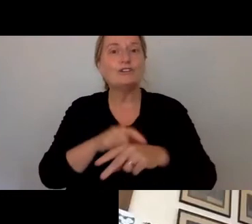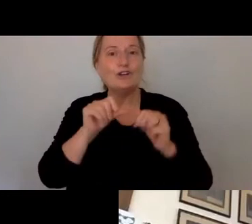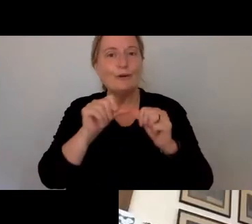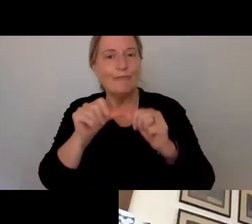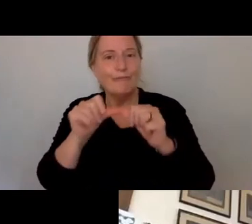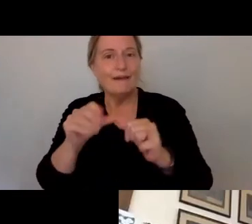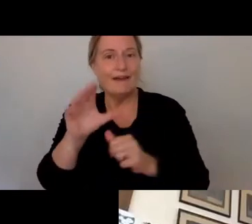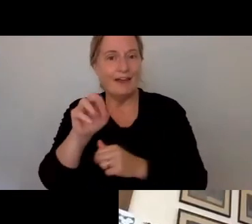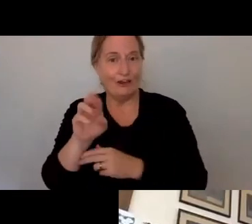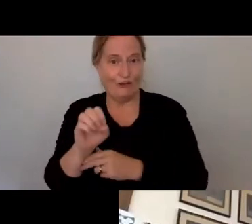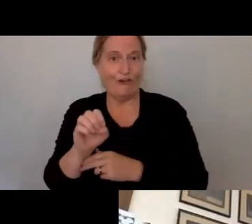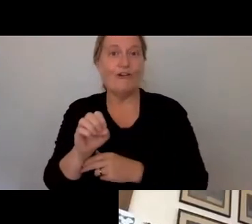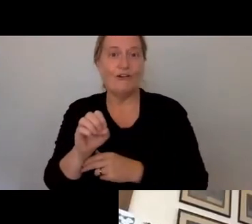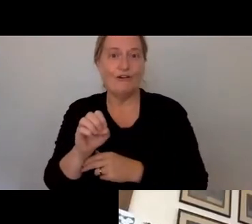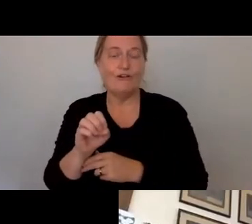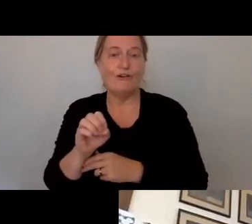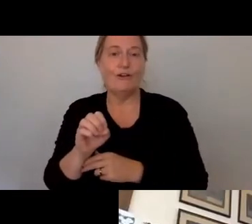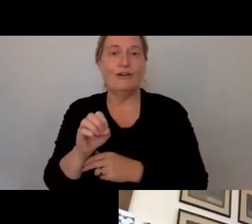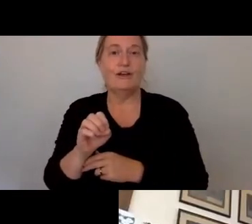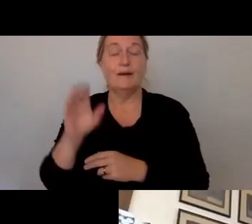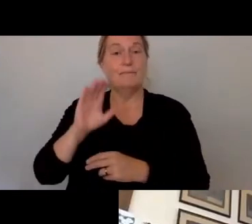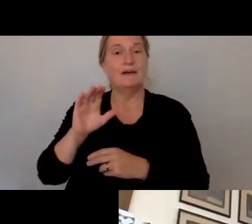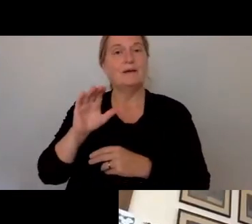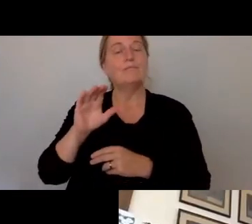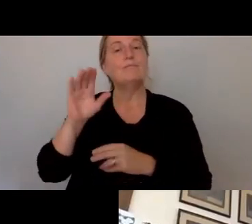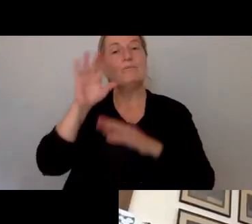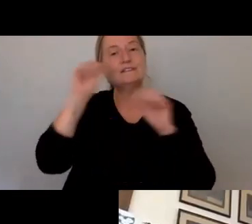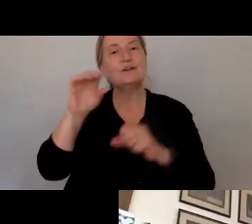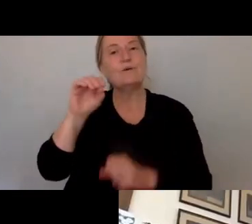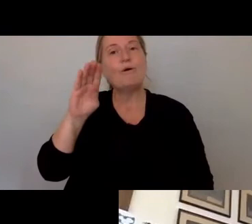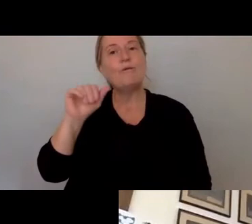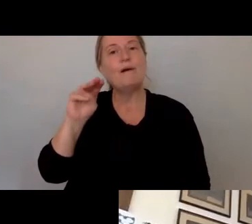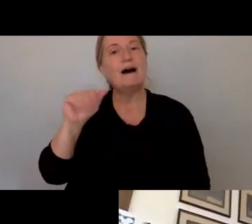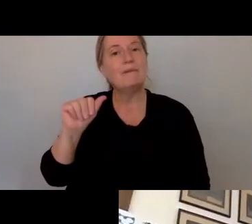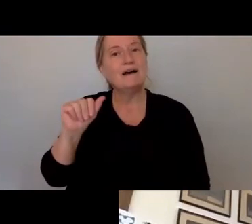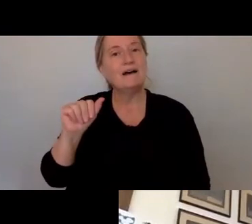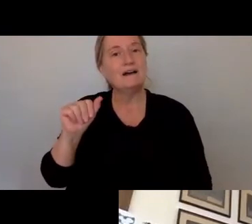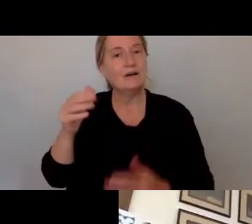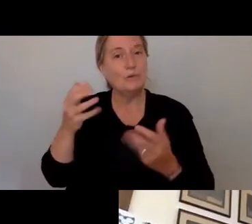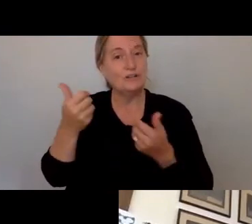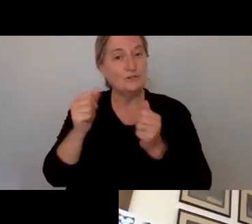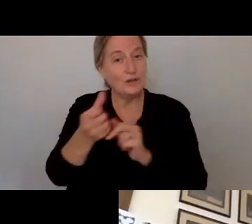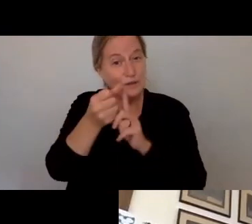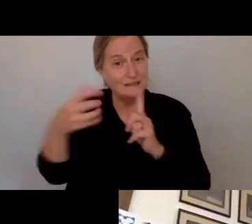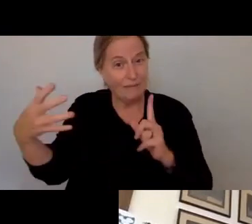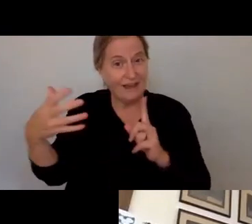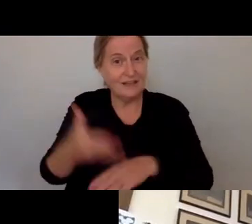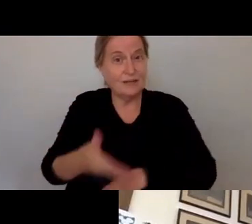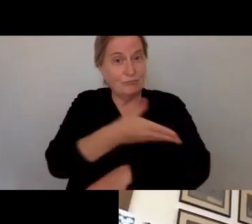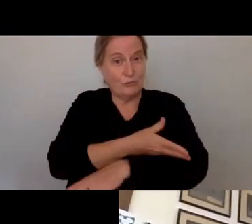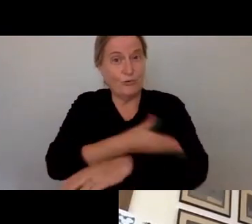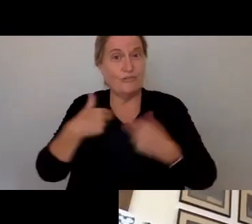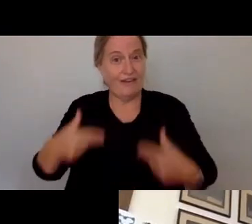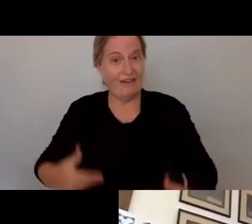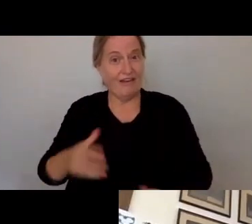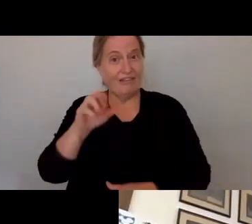the effort that was started by President Obama to do something about expanding and improving the quality of healthcare with